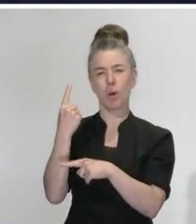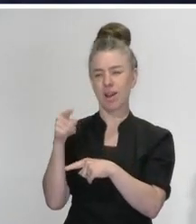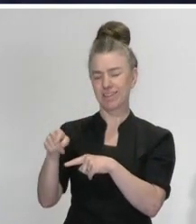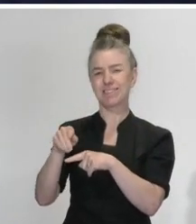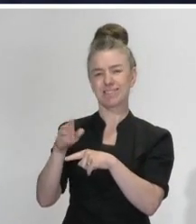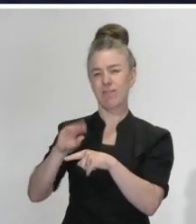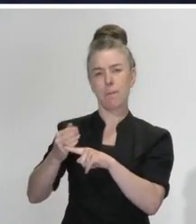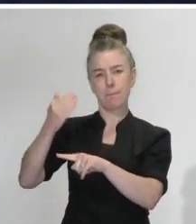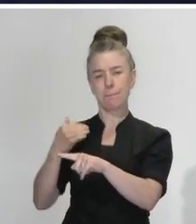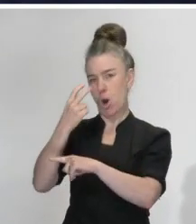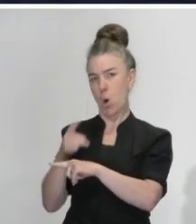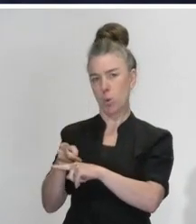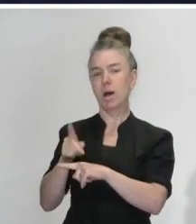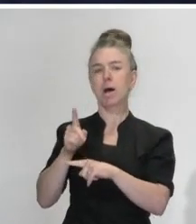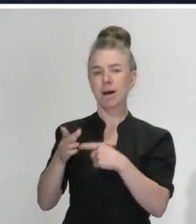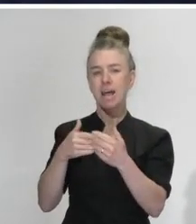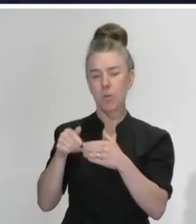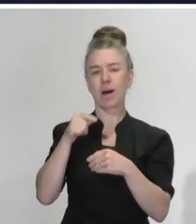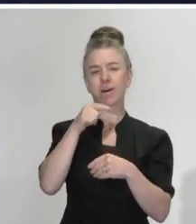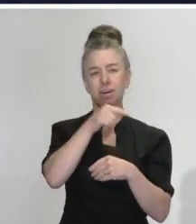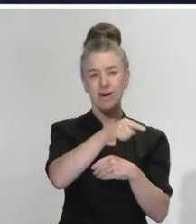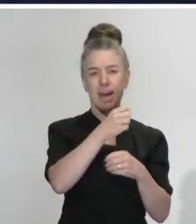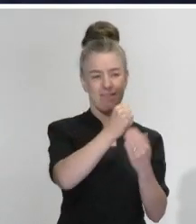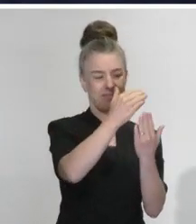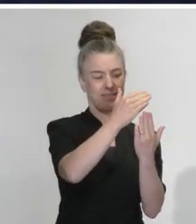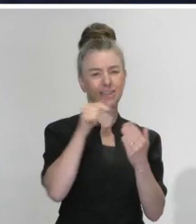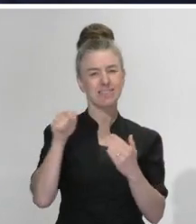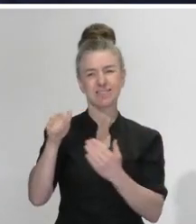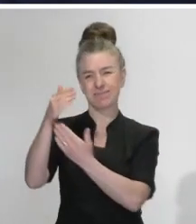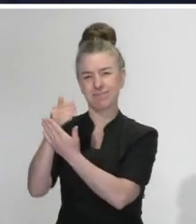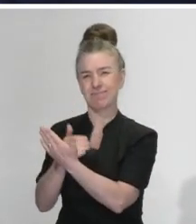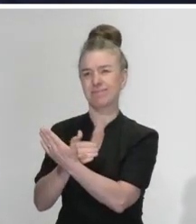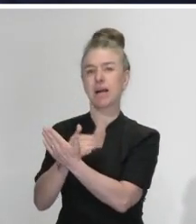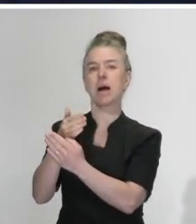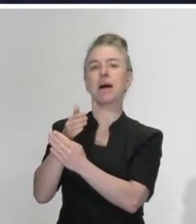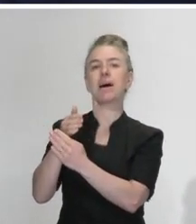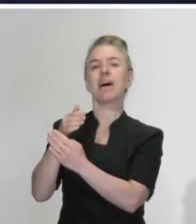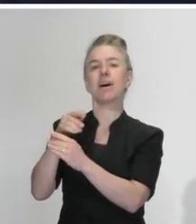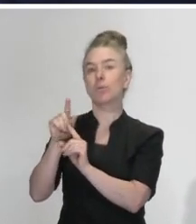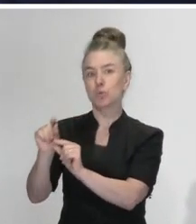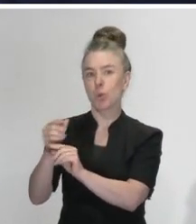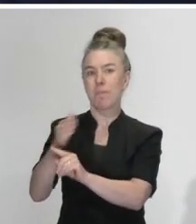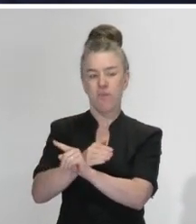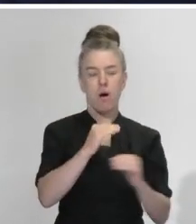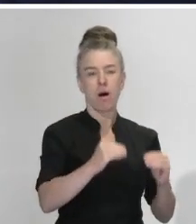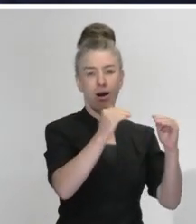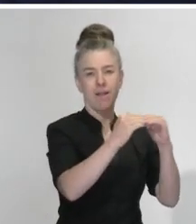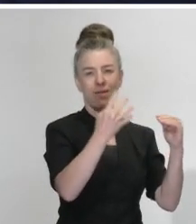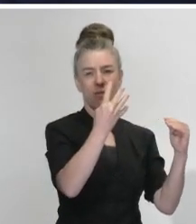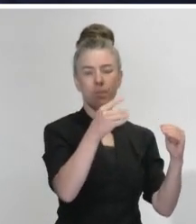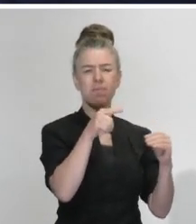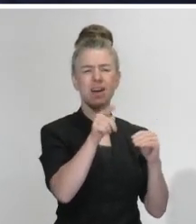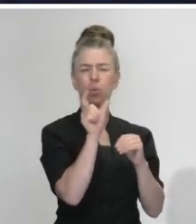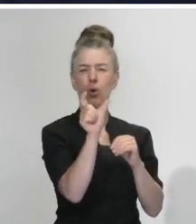National Action Plan that outlined initial actions before the alert level was raised. The term eliminate in the document